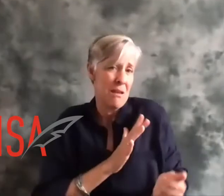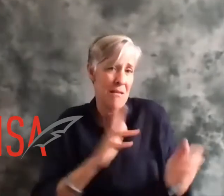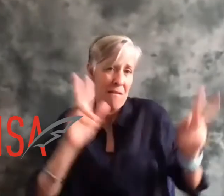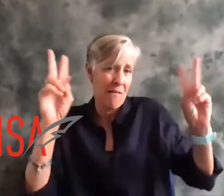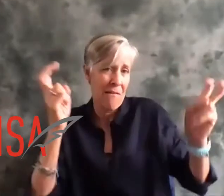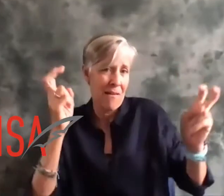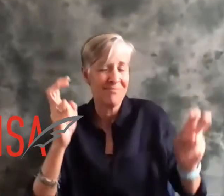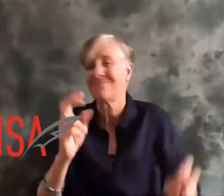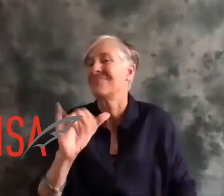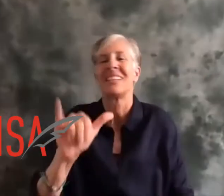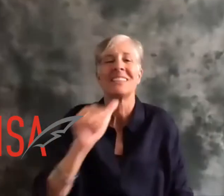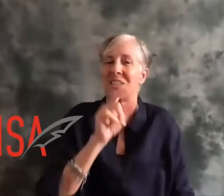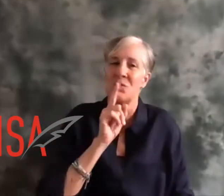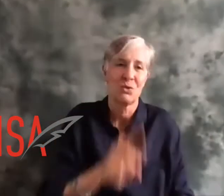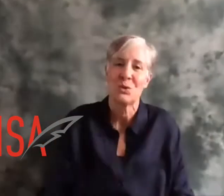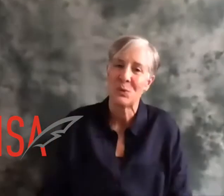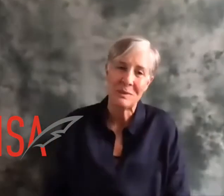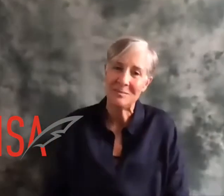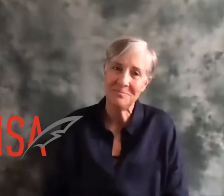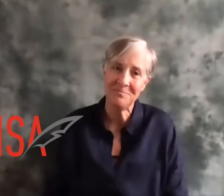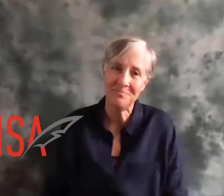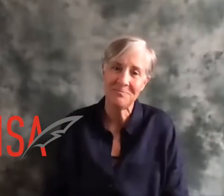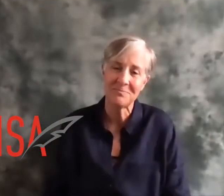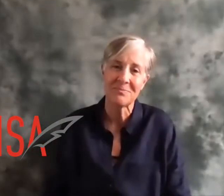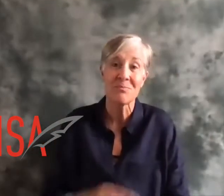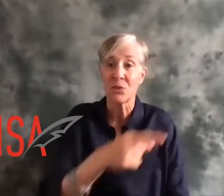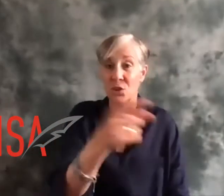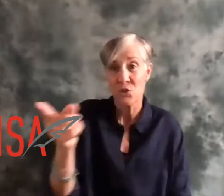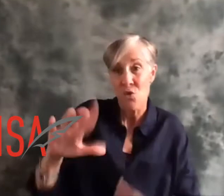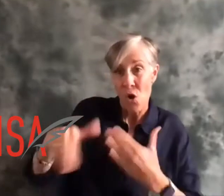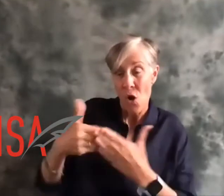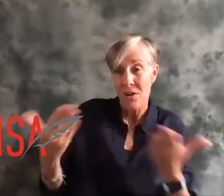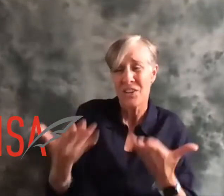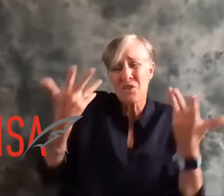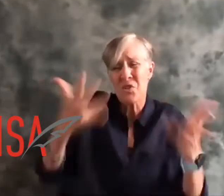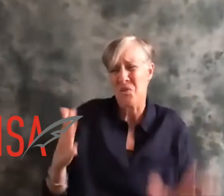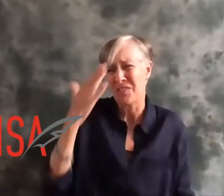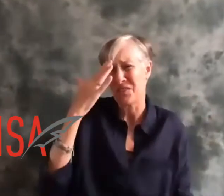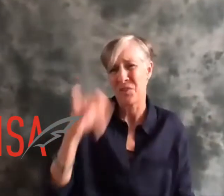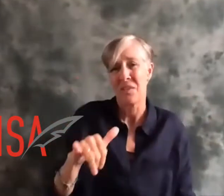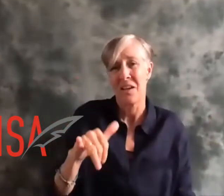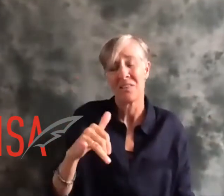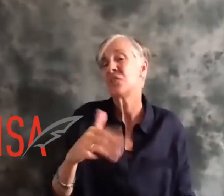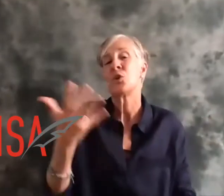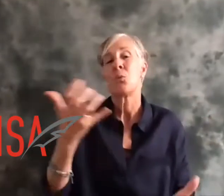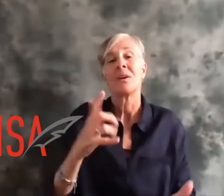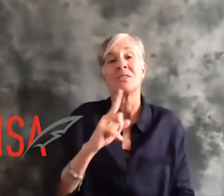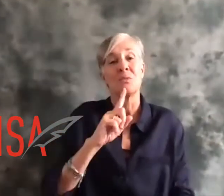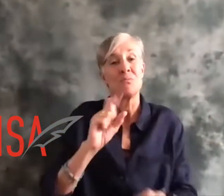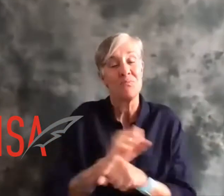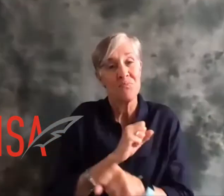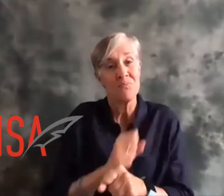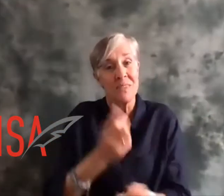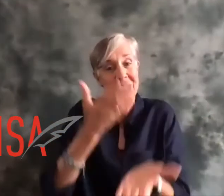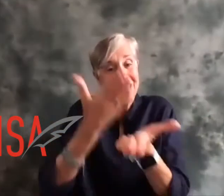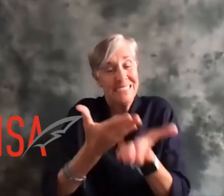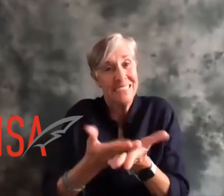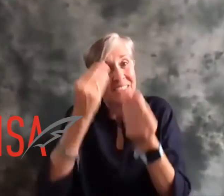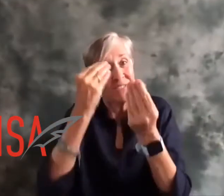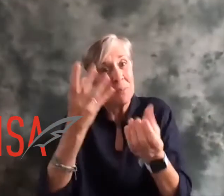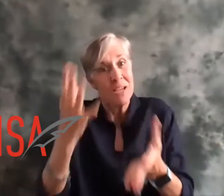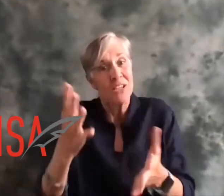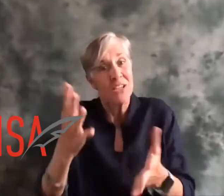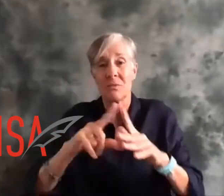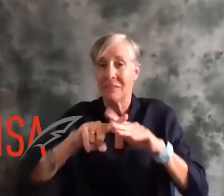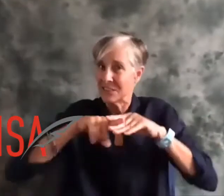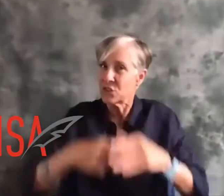And it's not the case. You're all here because you know that. So you want some practical stuff. So yeah, let's get